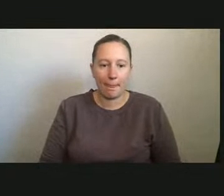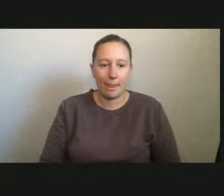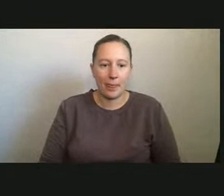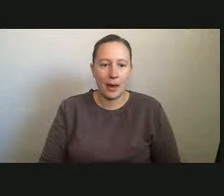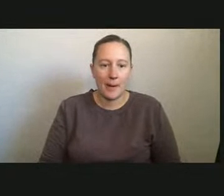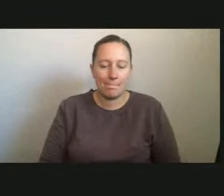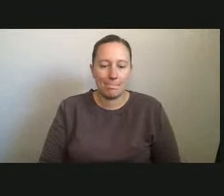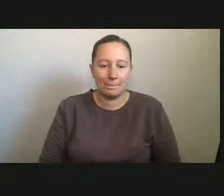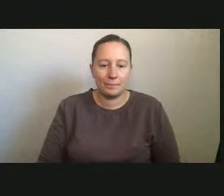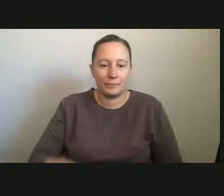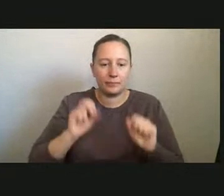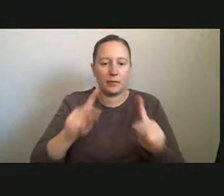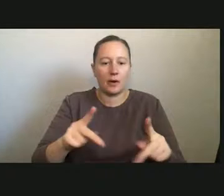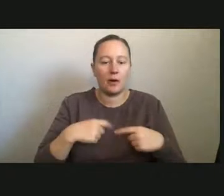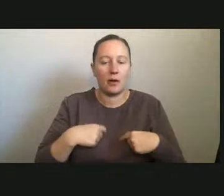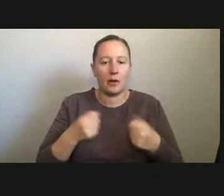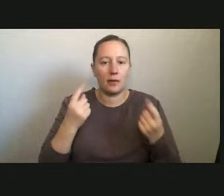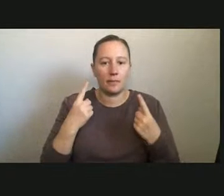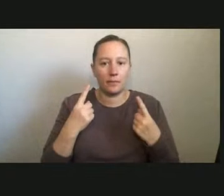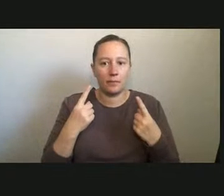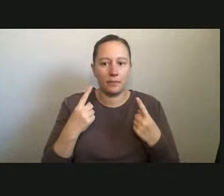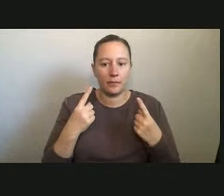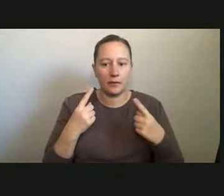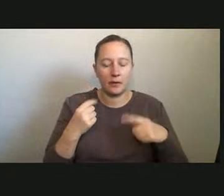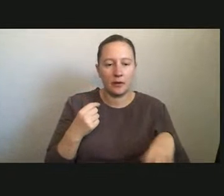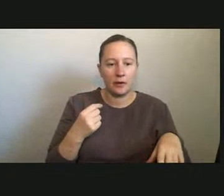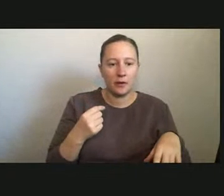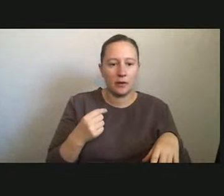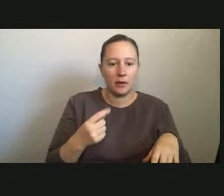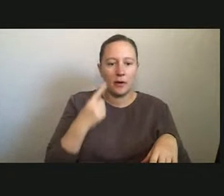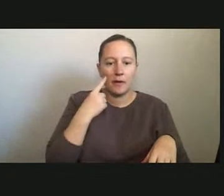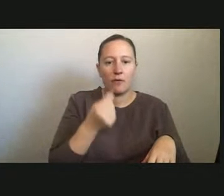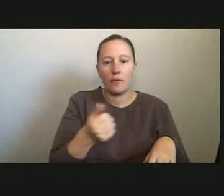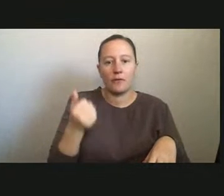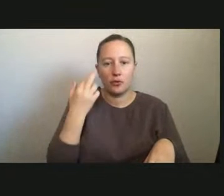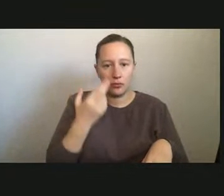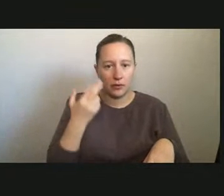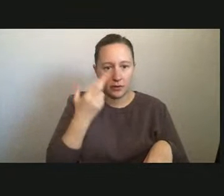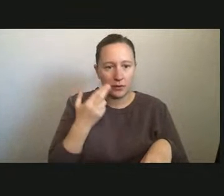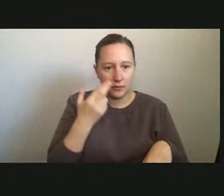Okay, I give this one a thumbs down for a couple of reasons.